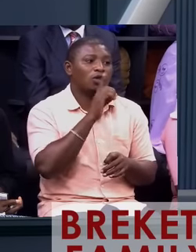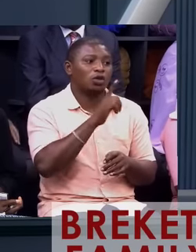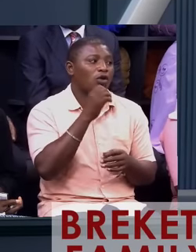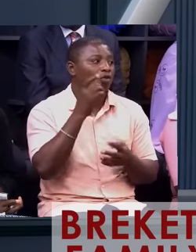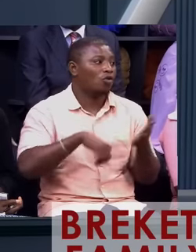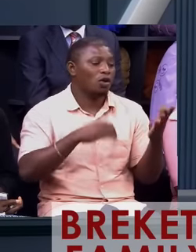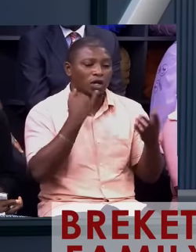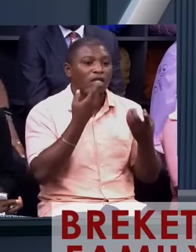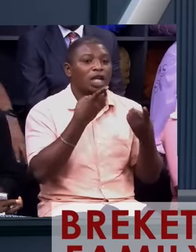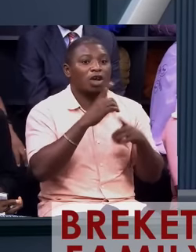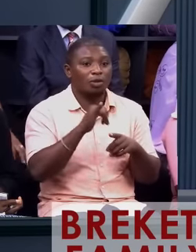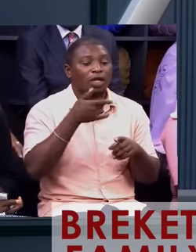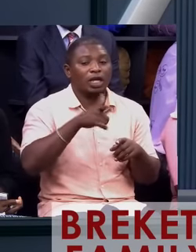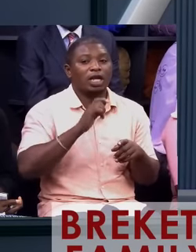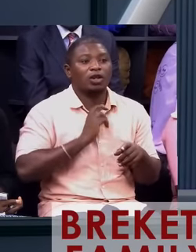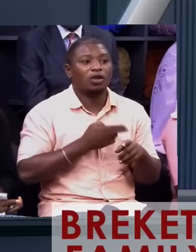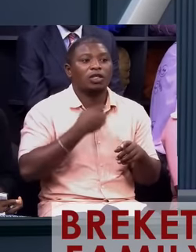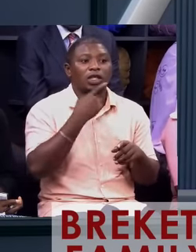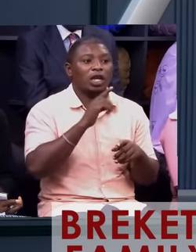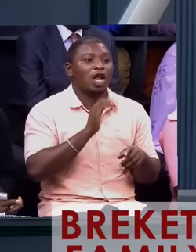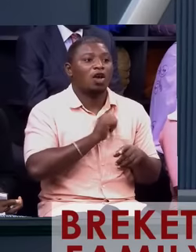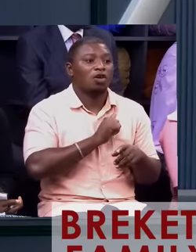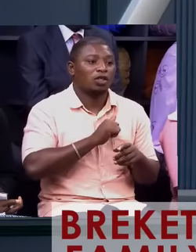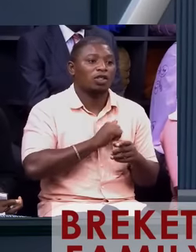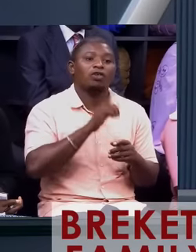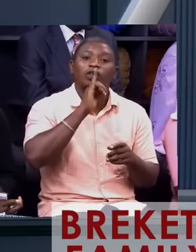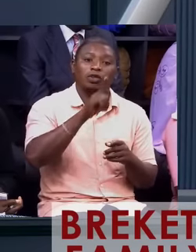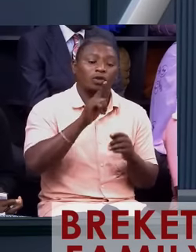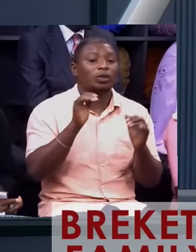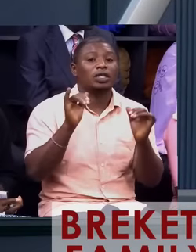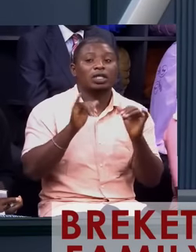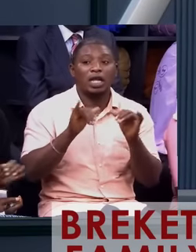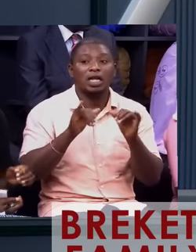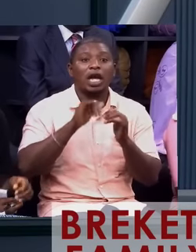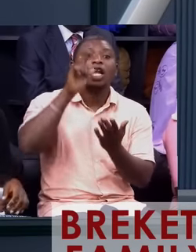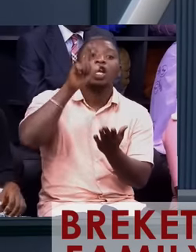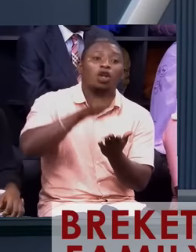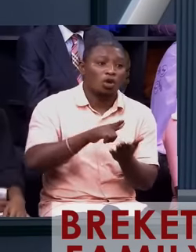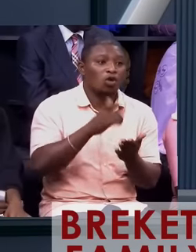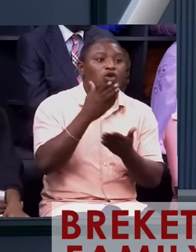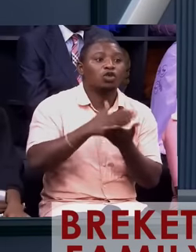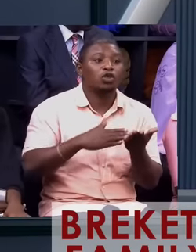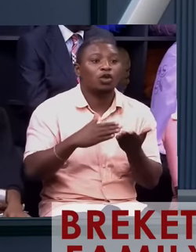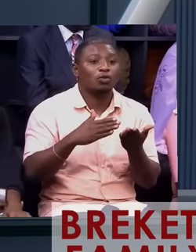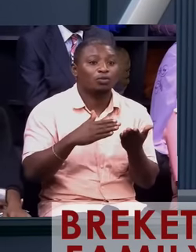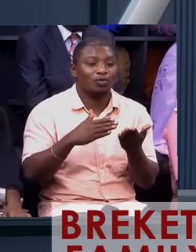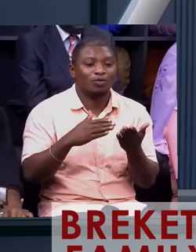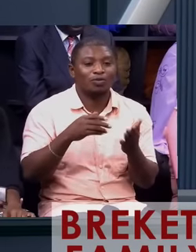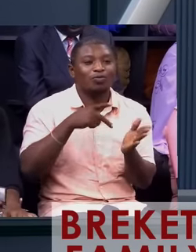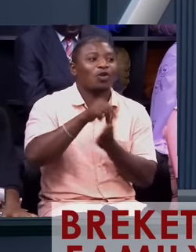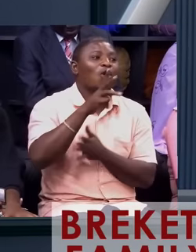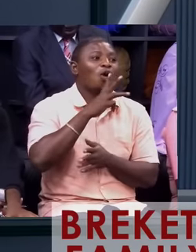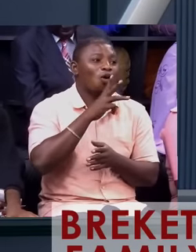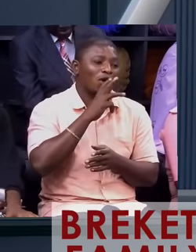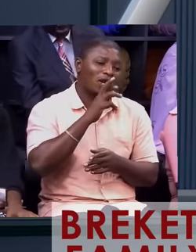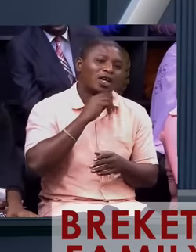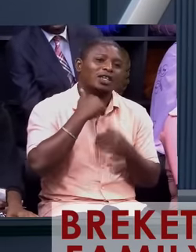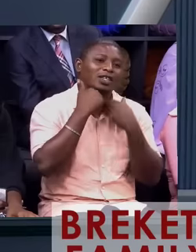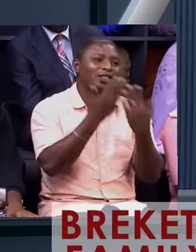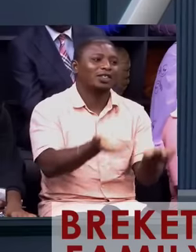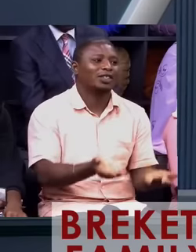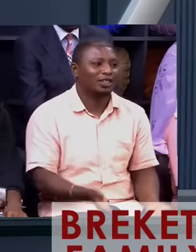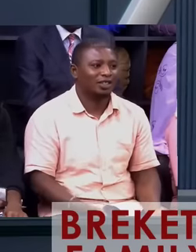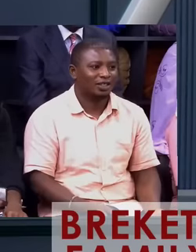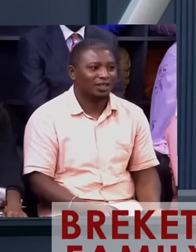happening tell ourselves the truth standard day low for Nigeria some pure water pure G h president sir